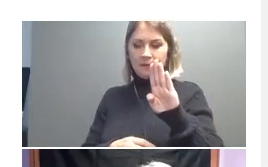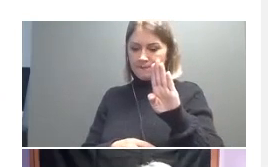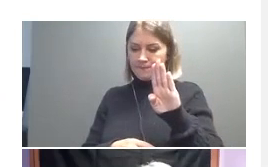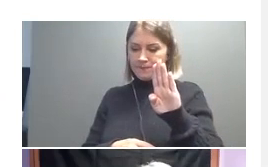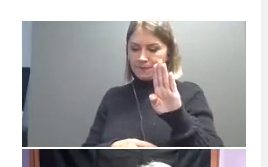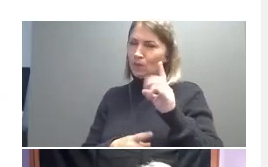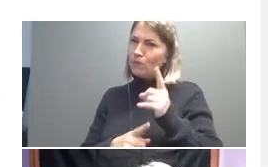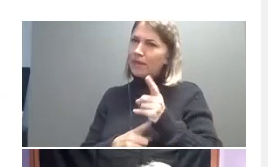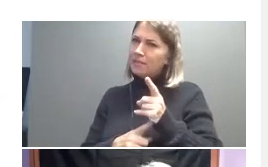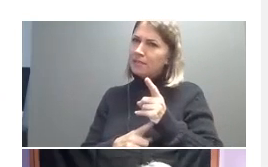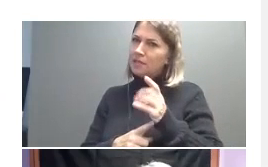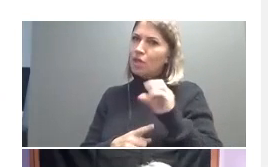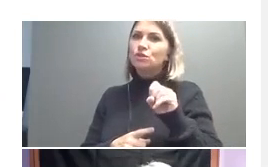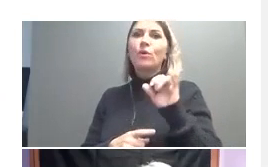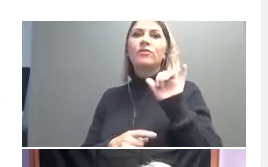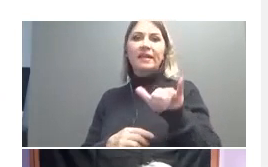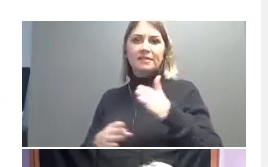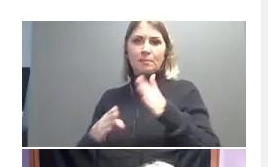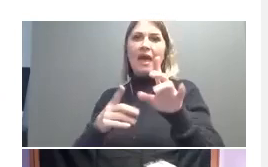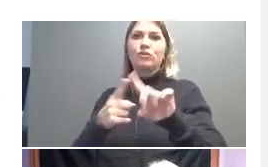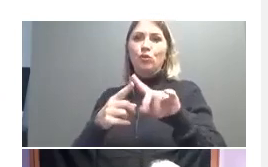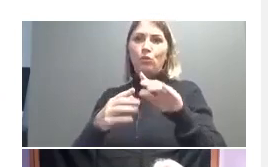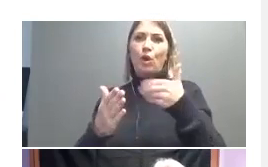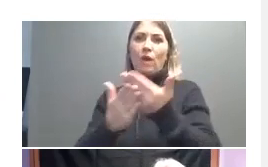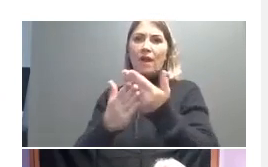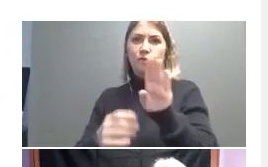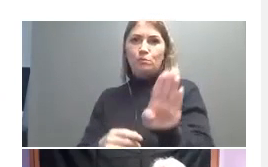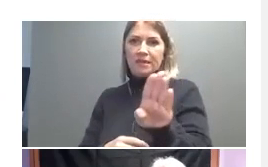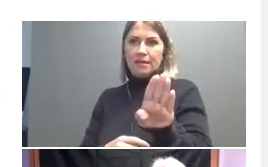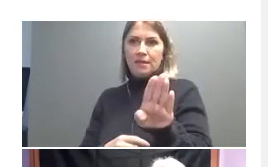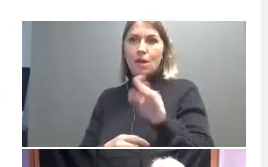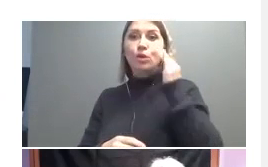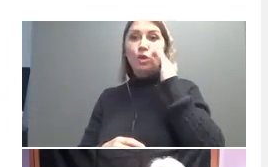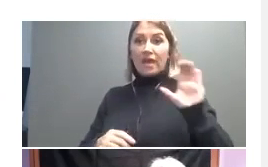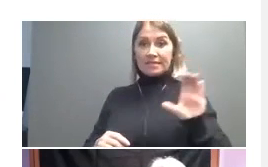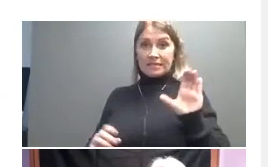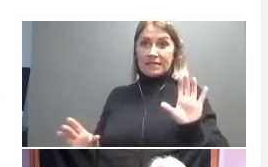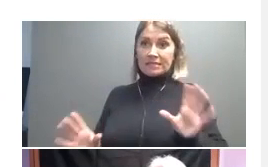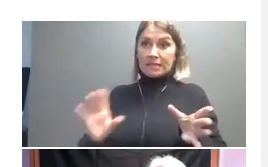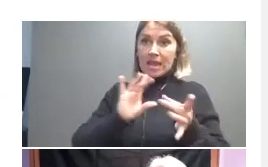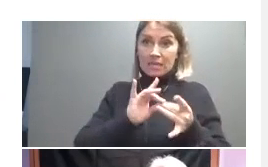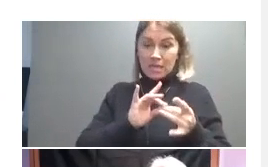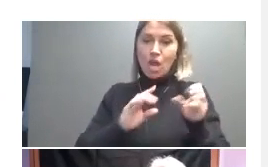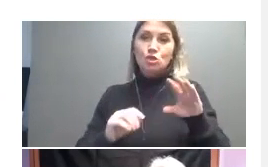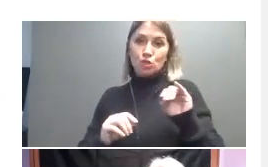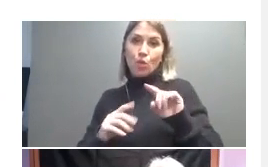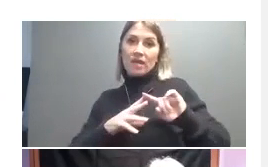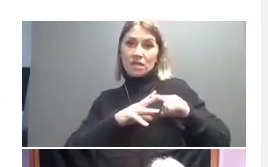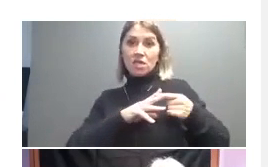right? So this was the path to get to B. And we know that C is connected to B. So we